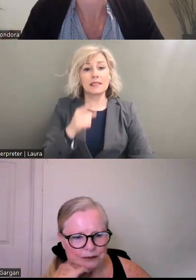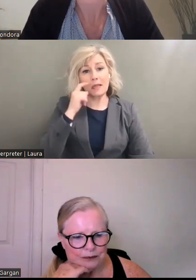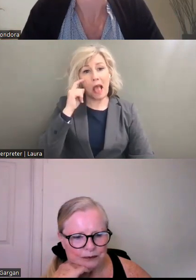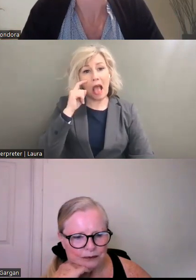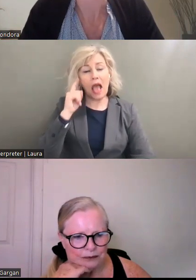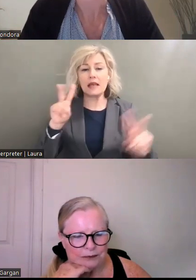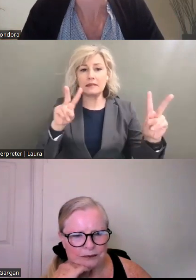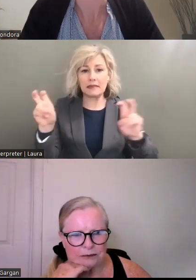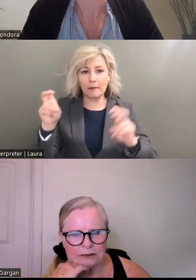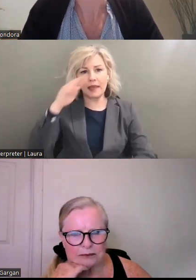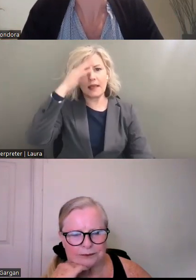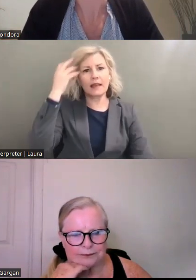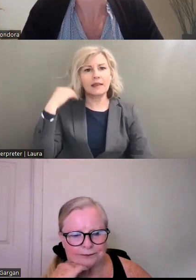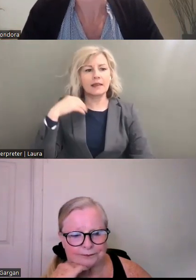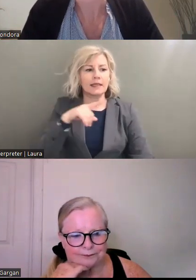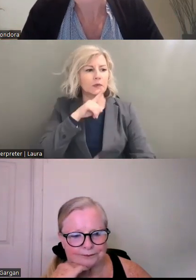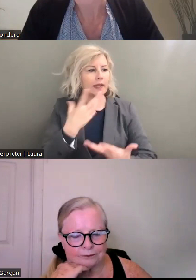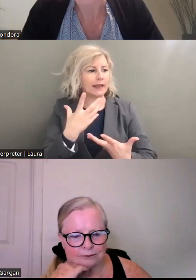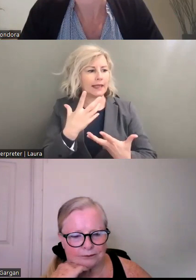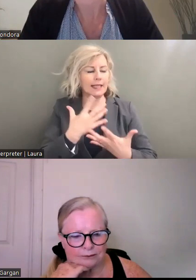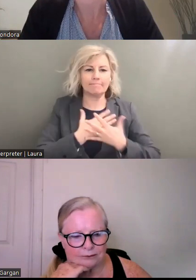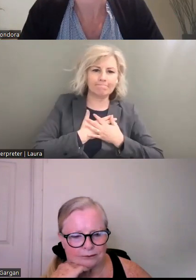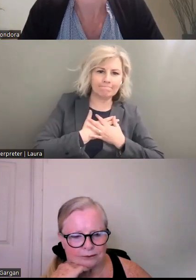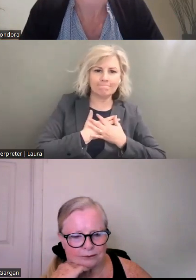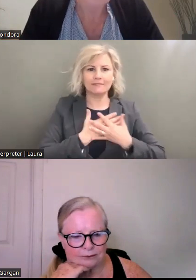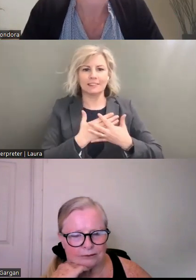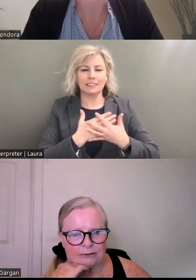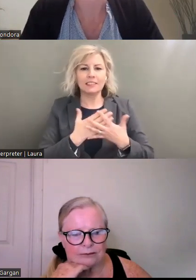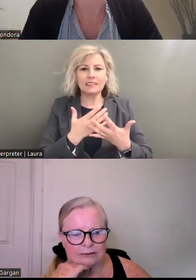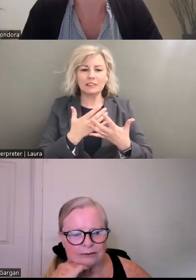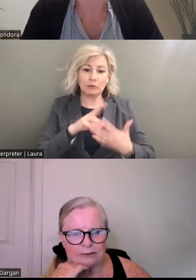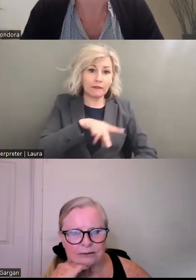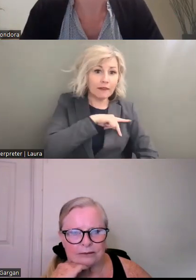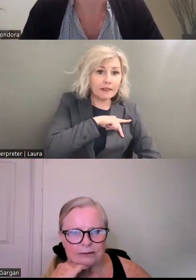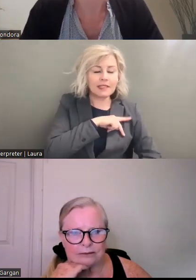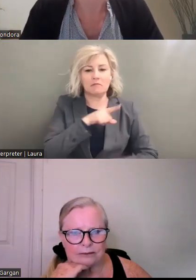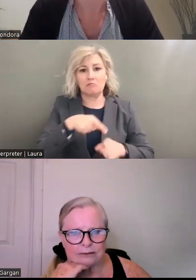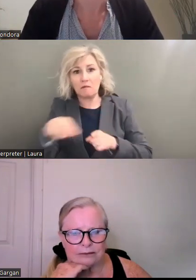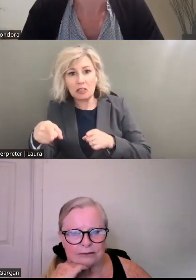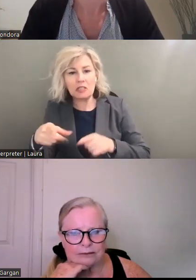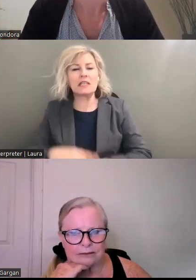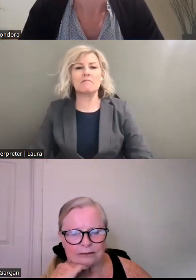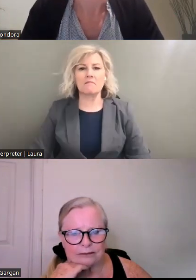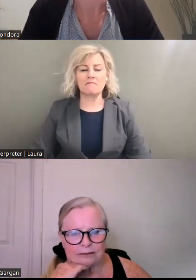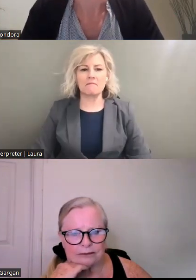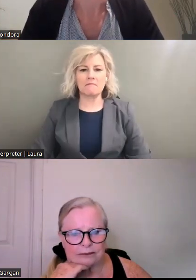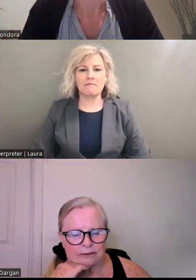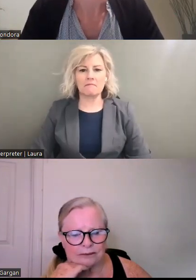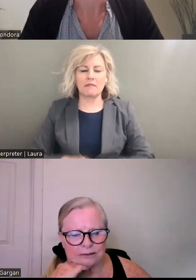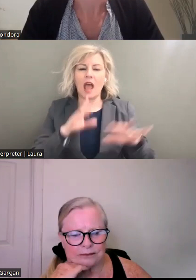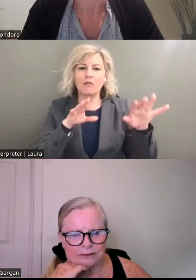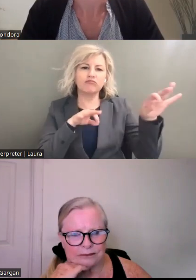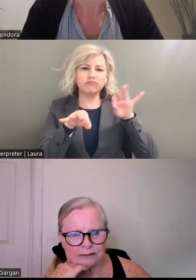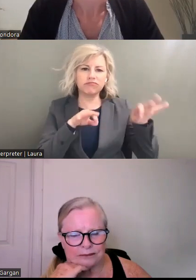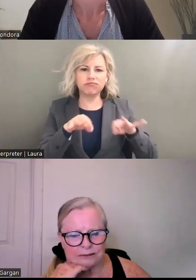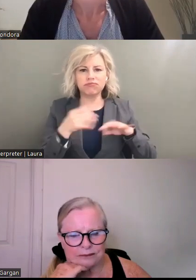is near and dear to my heart, both professionally and personally, and I'm going to tell you a bit about